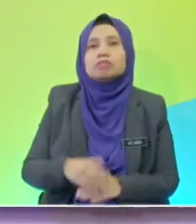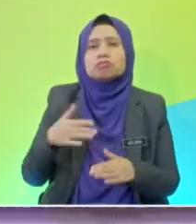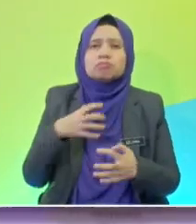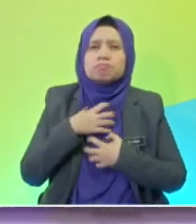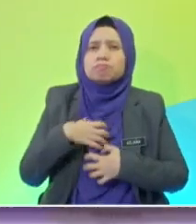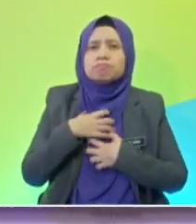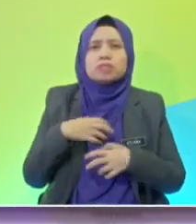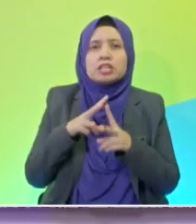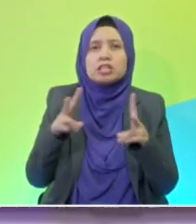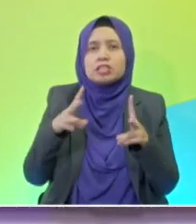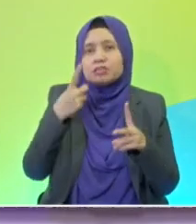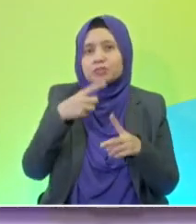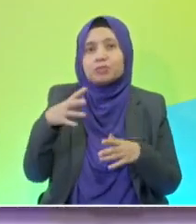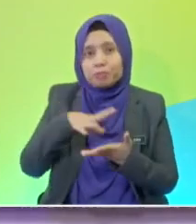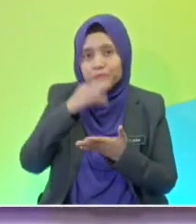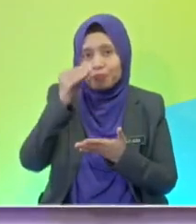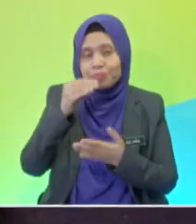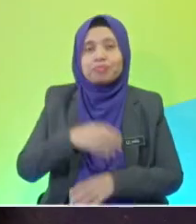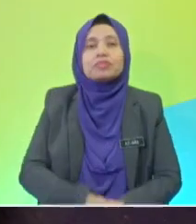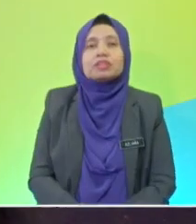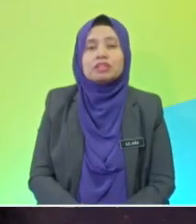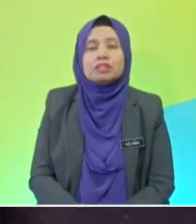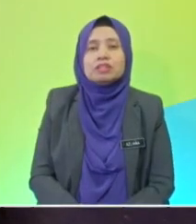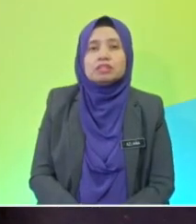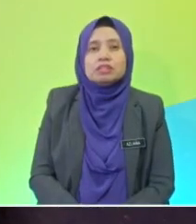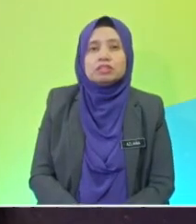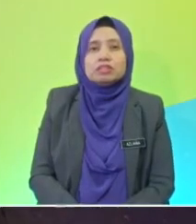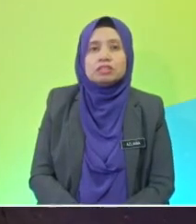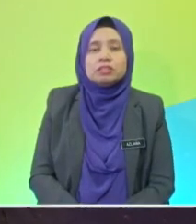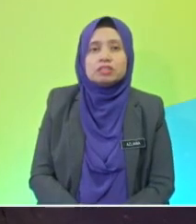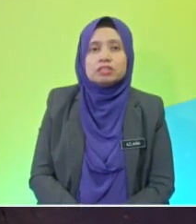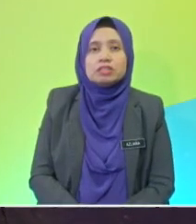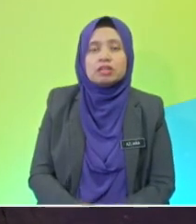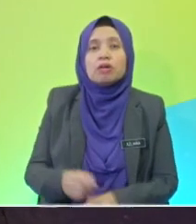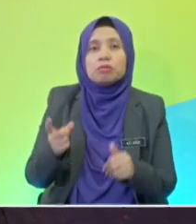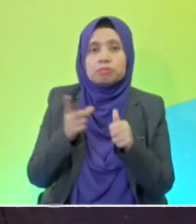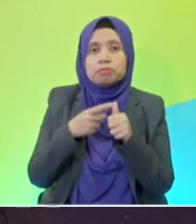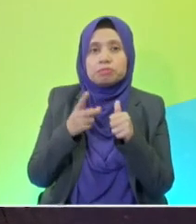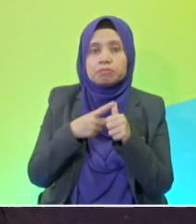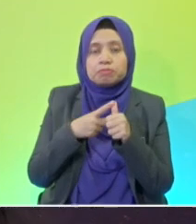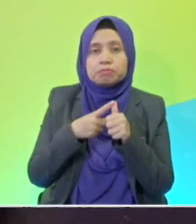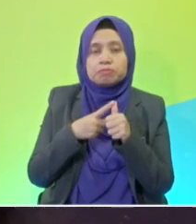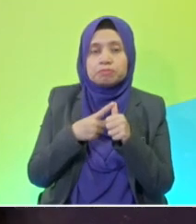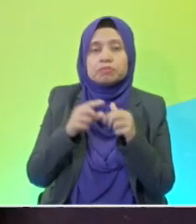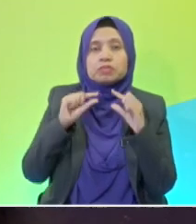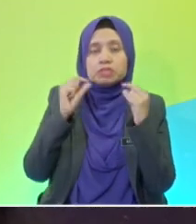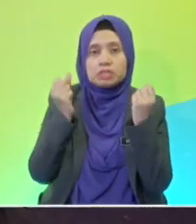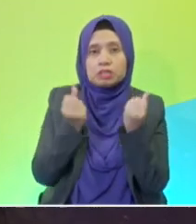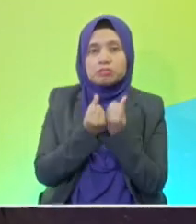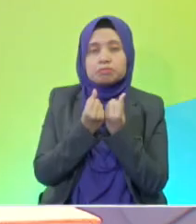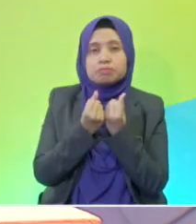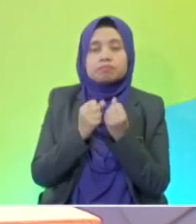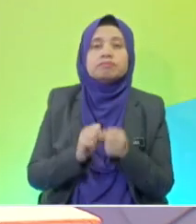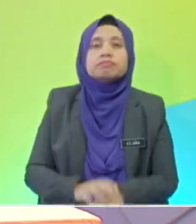for the discovery. Yeah. Alright, so we are going to first start with the first segment for today.